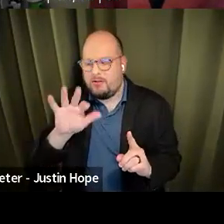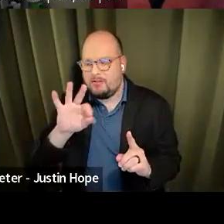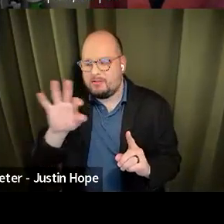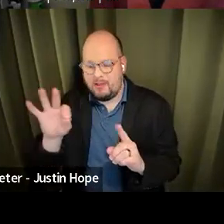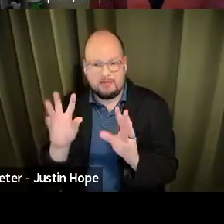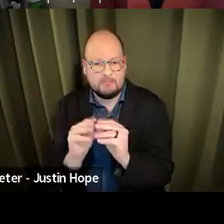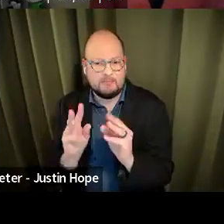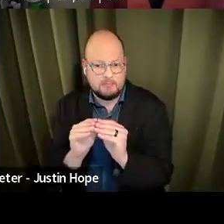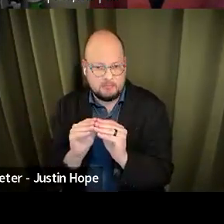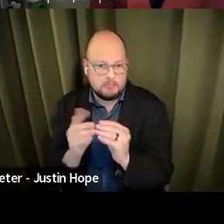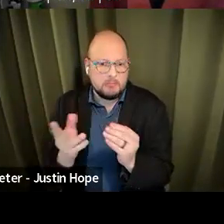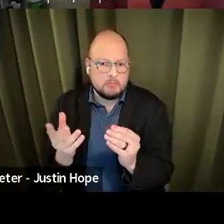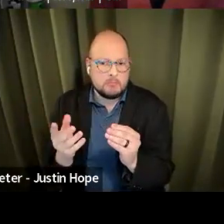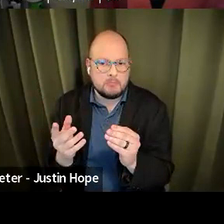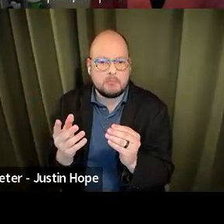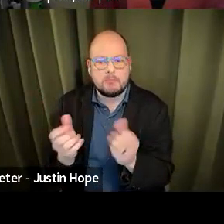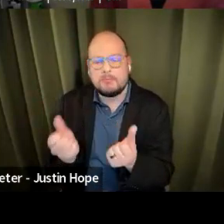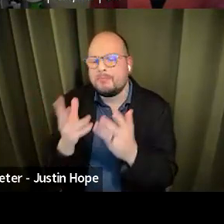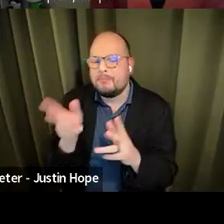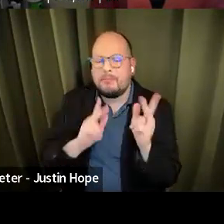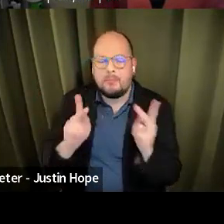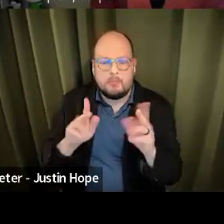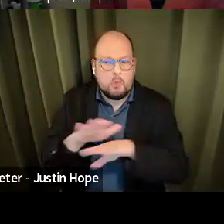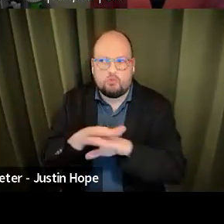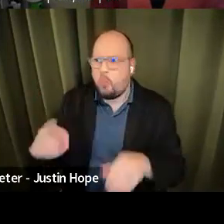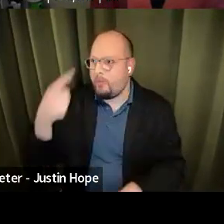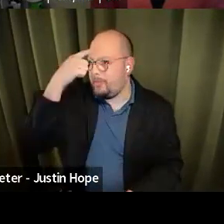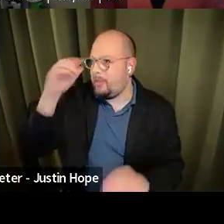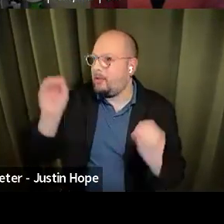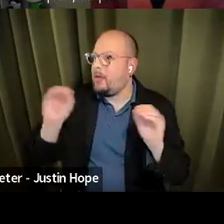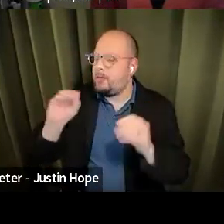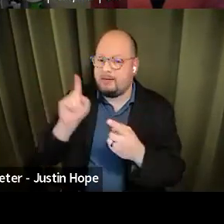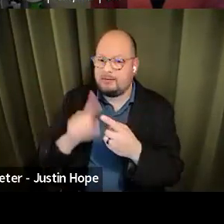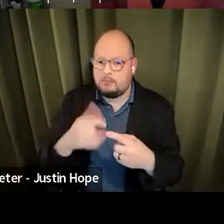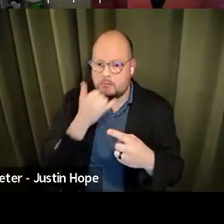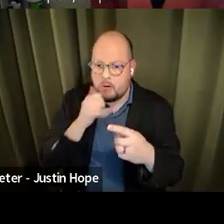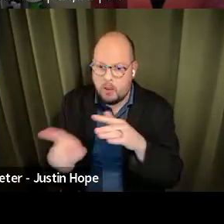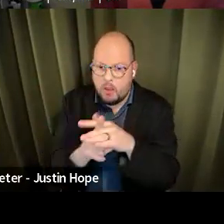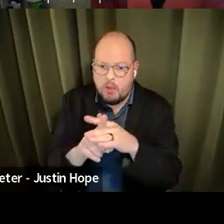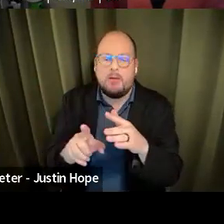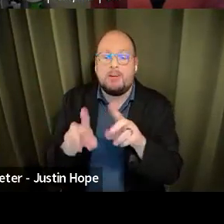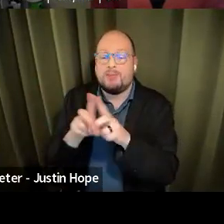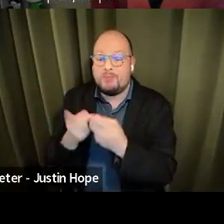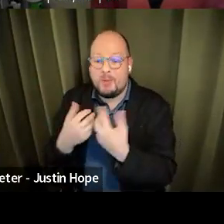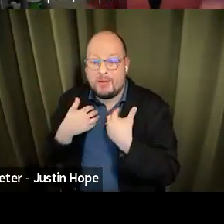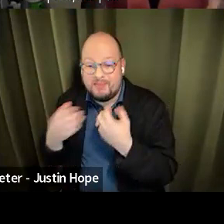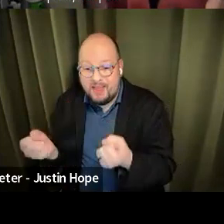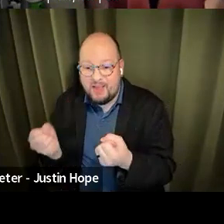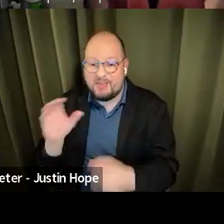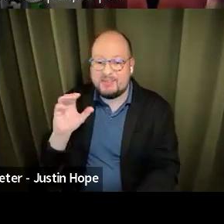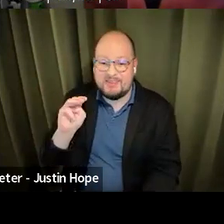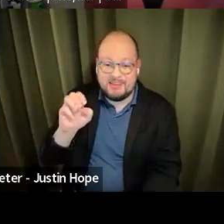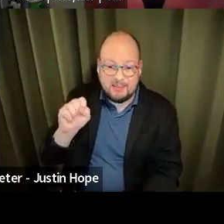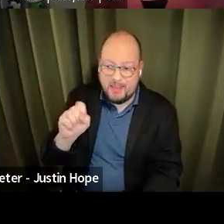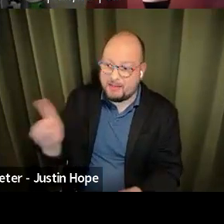people don't think about it until something goes wrong, and, you know, you've got Department of Health or CMS at your door. Sorry, Darcy,